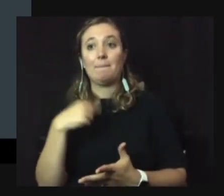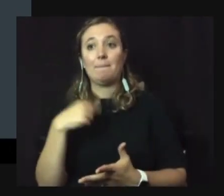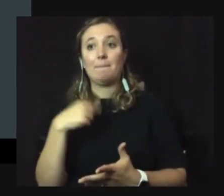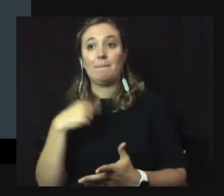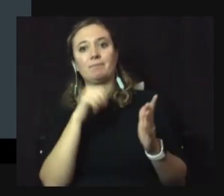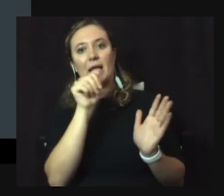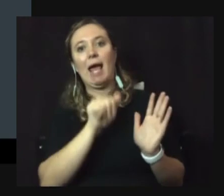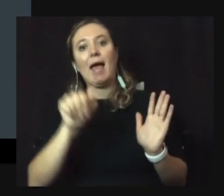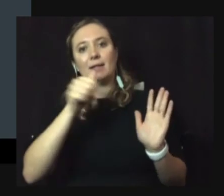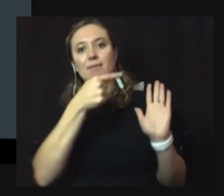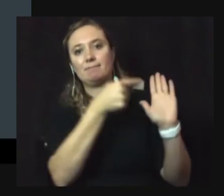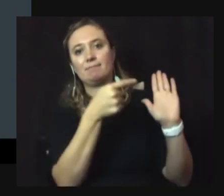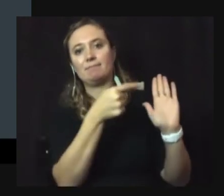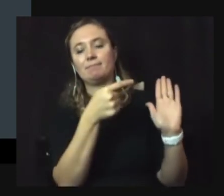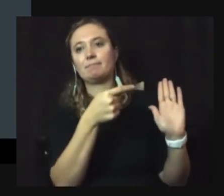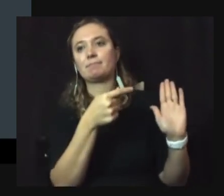OT.